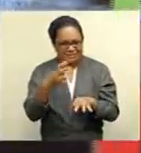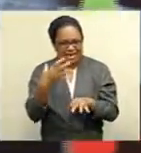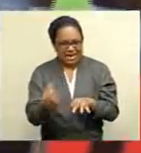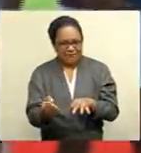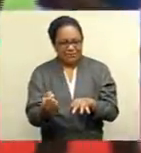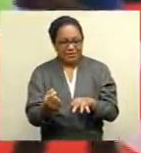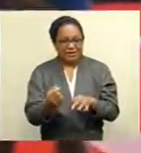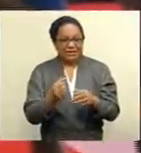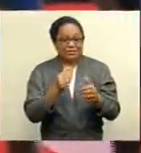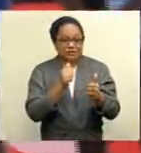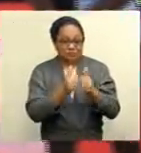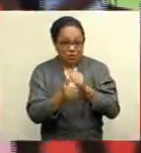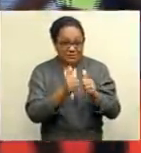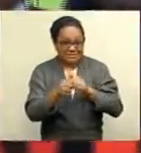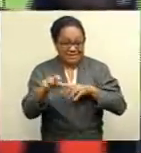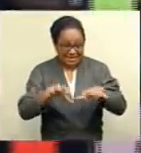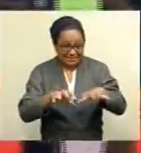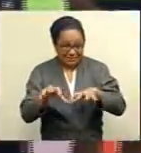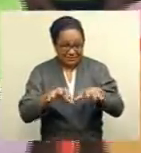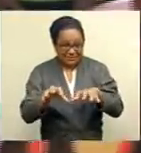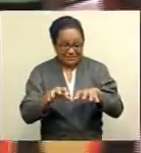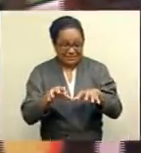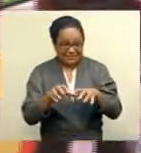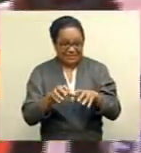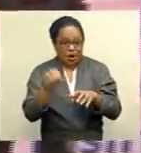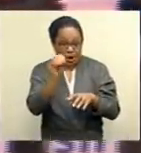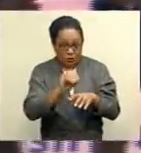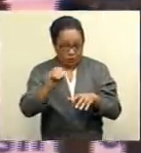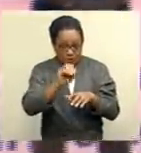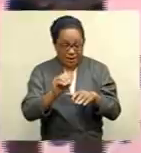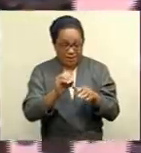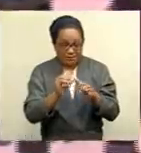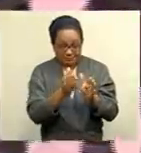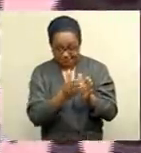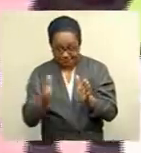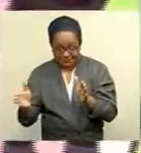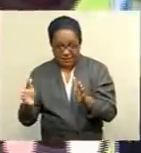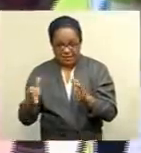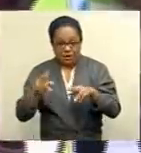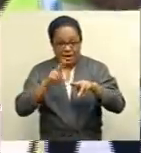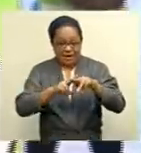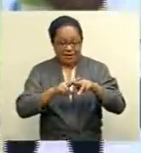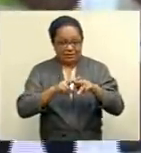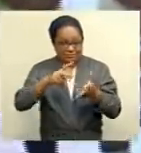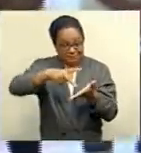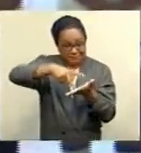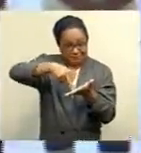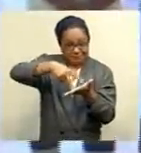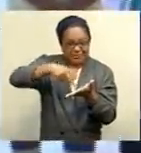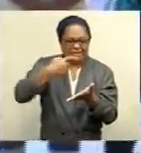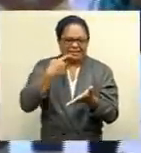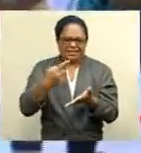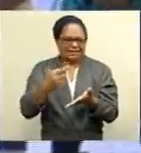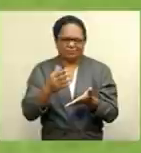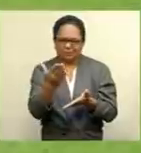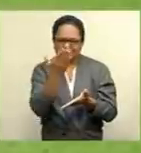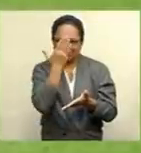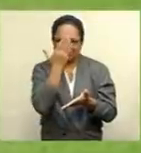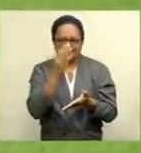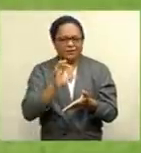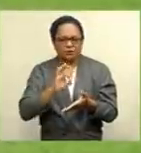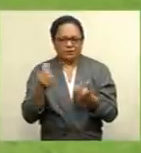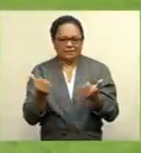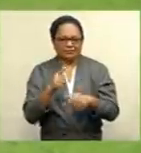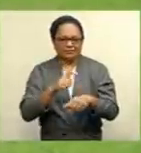sporting activities up and running again by October, Fiji National Rugby League believes there is not enough time to host the entire